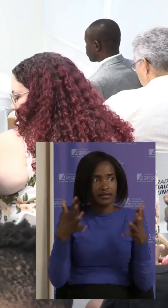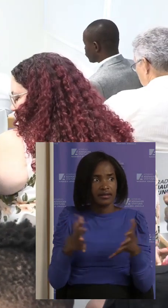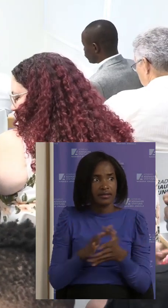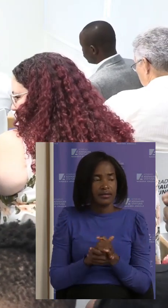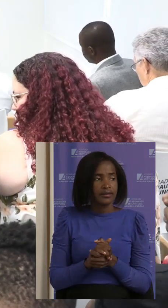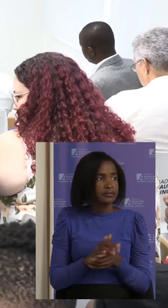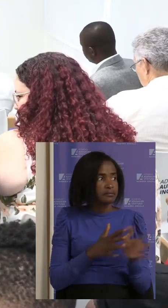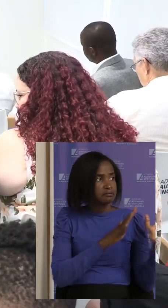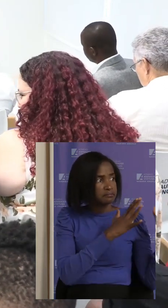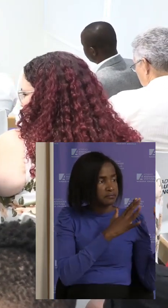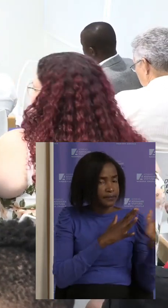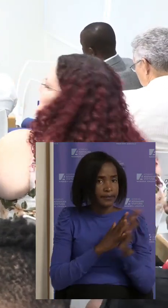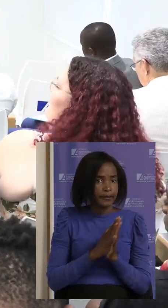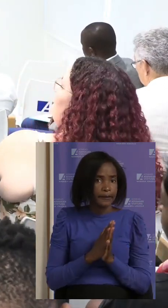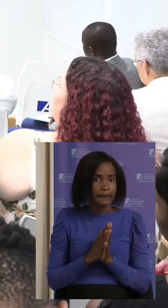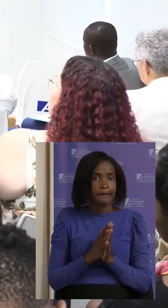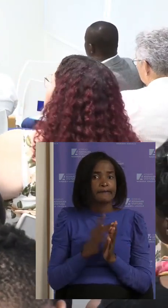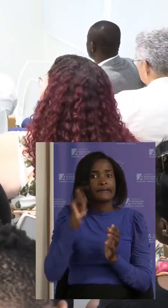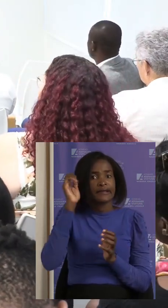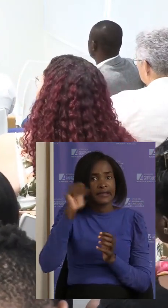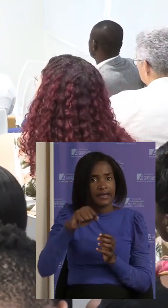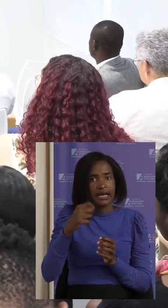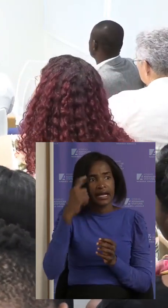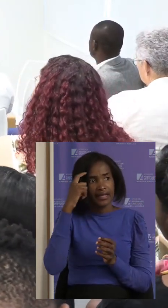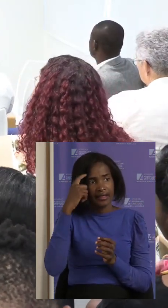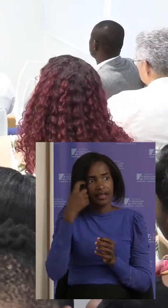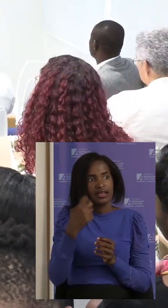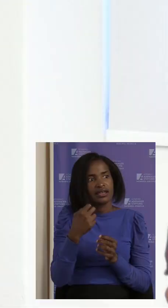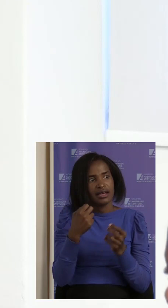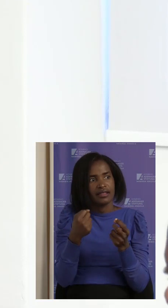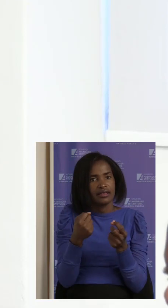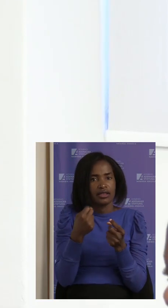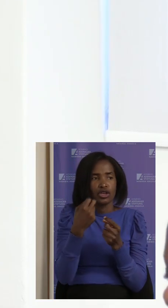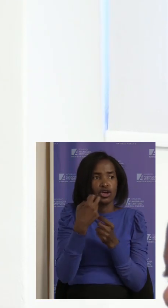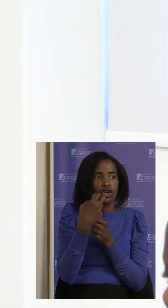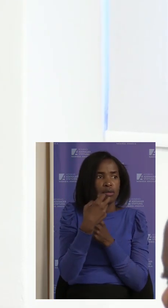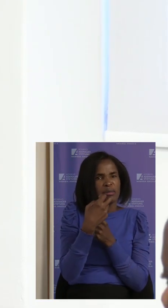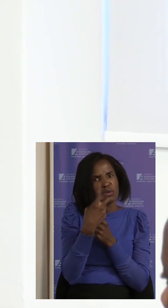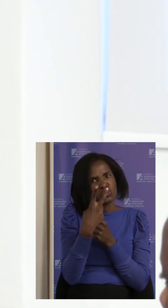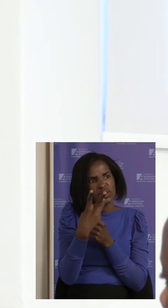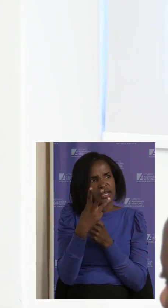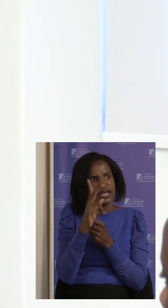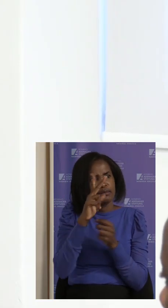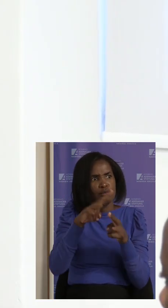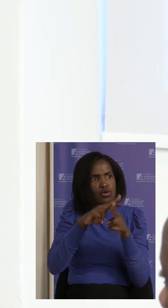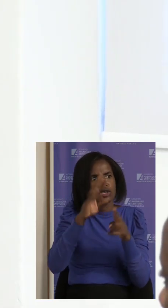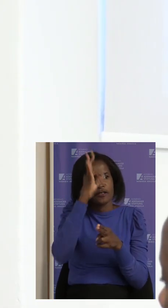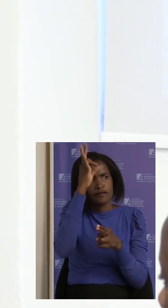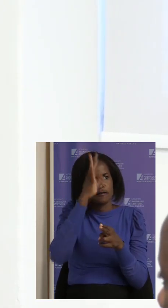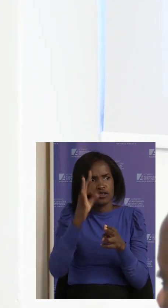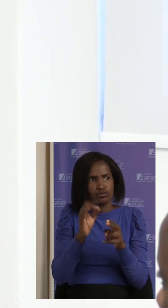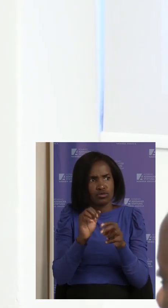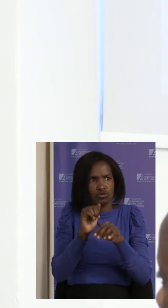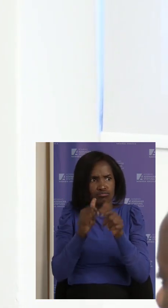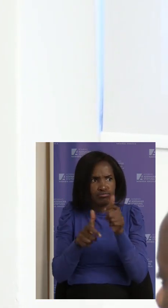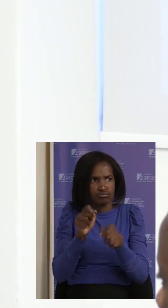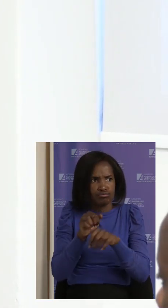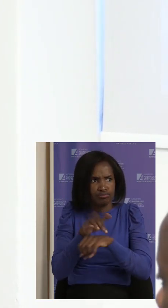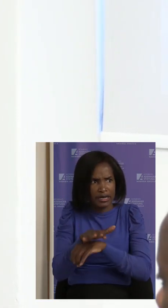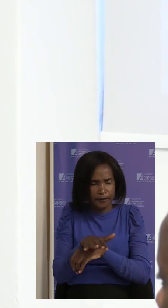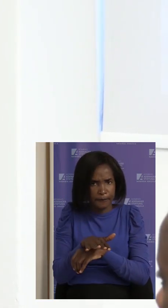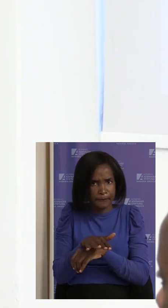I think you also answered 2 or 3 of our Facebook users' questions. We were having an active discussion